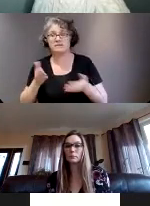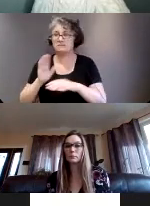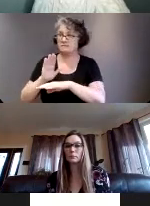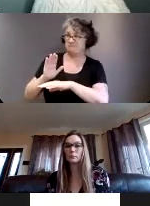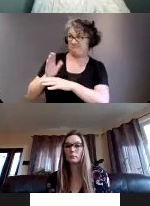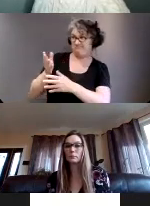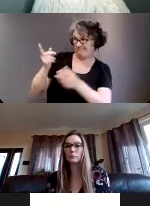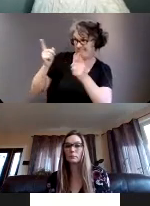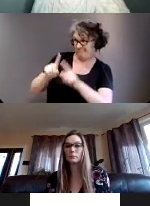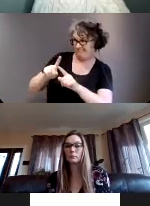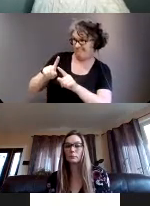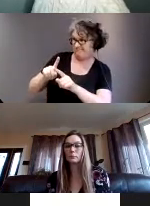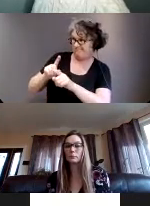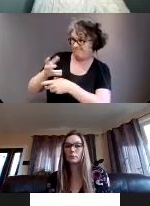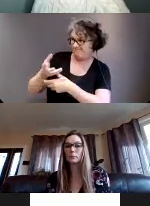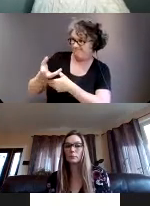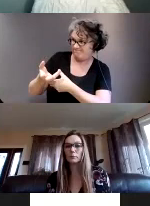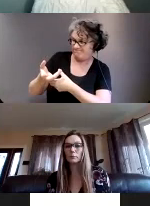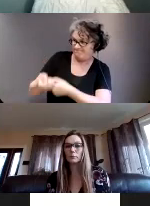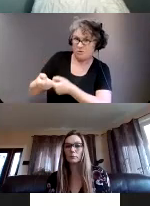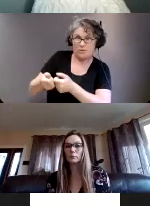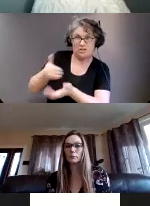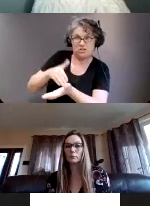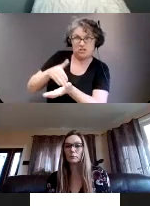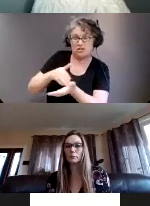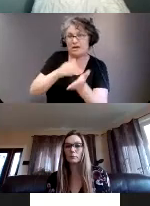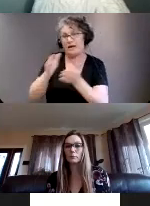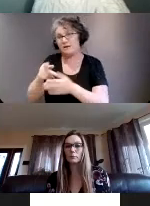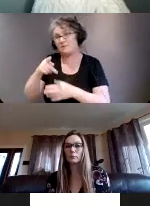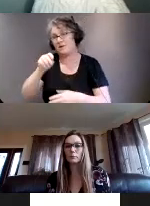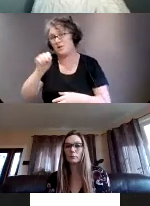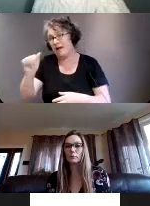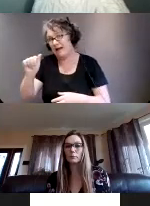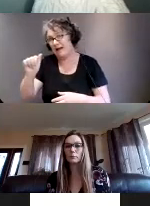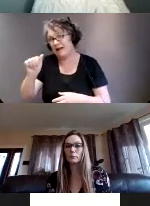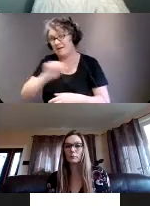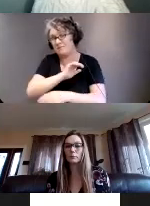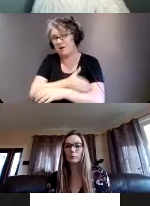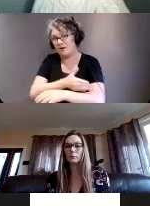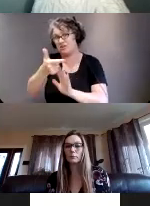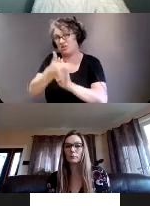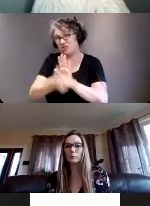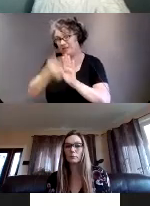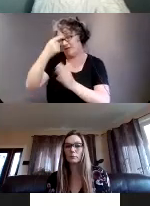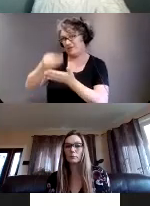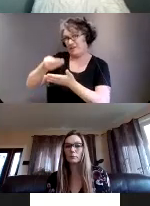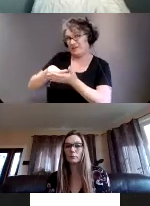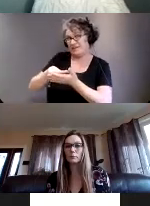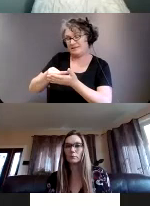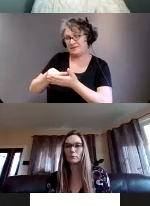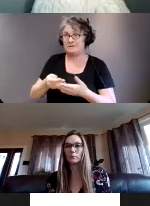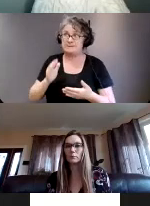board and looks like trustee or POA for finance. Any comments around that statement, Amber?